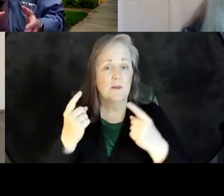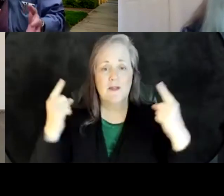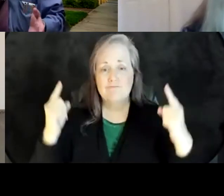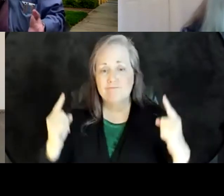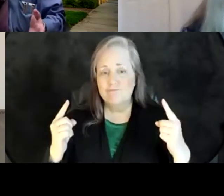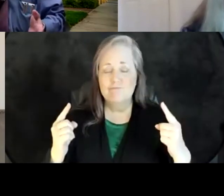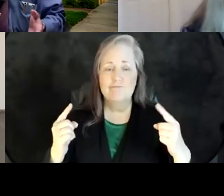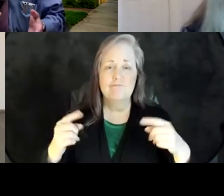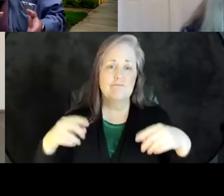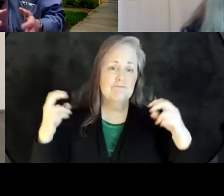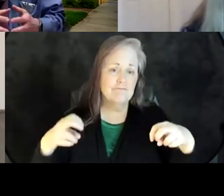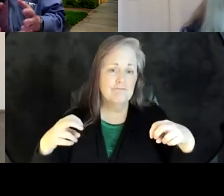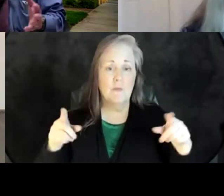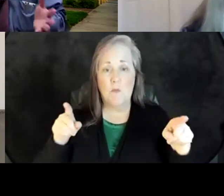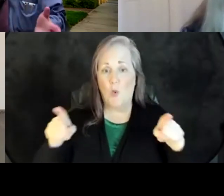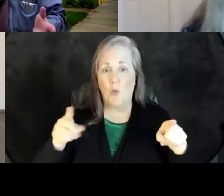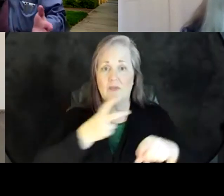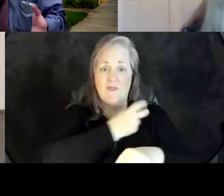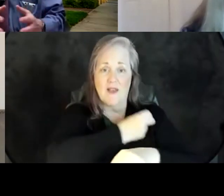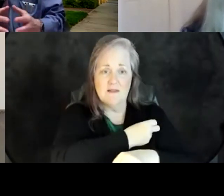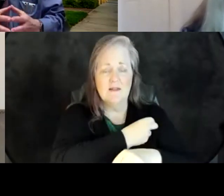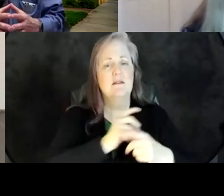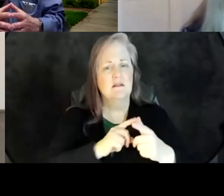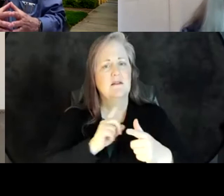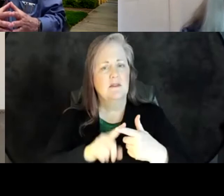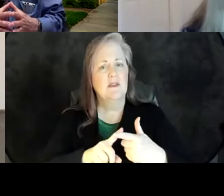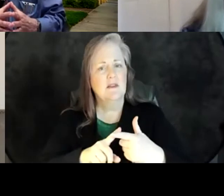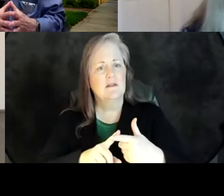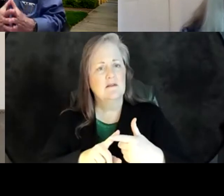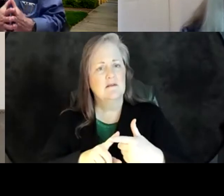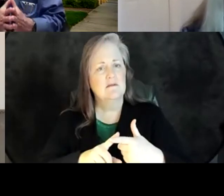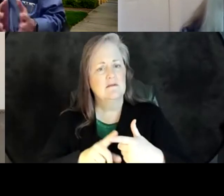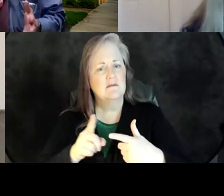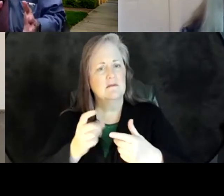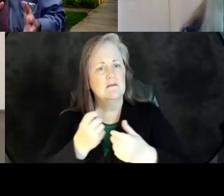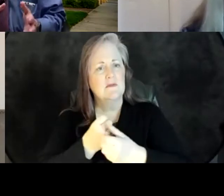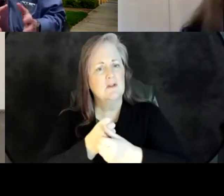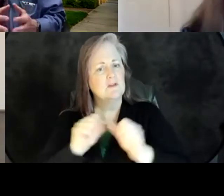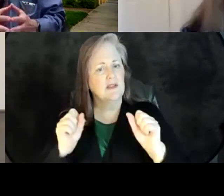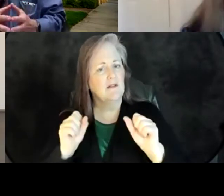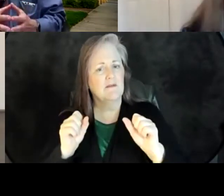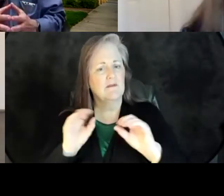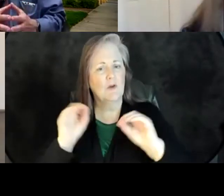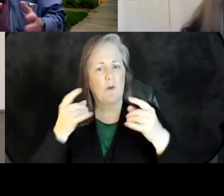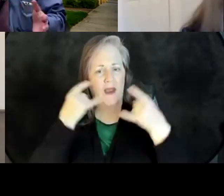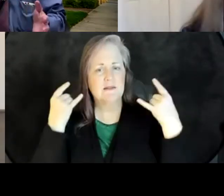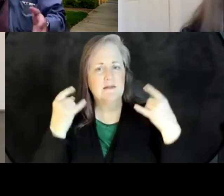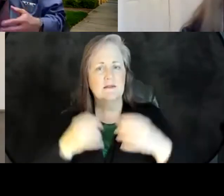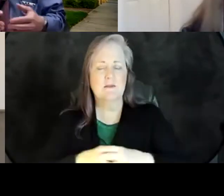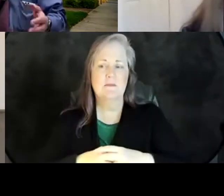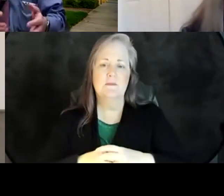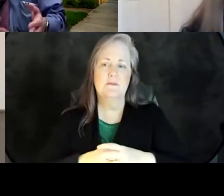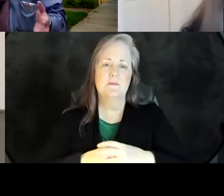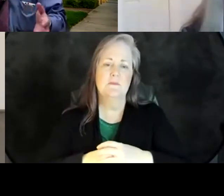home who's vaccinated, you are safe to be without a mask. And so I think